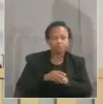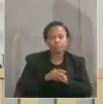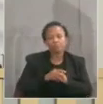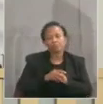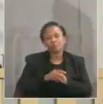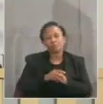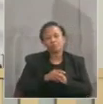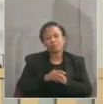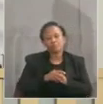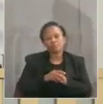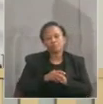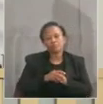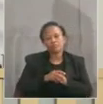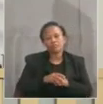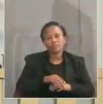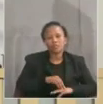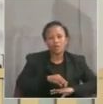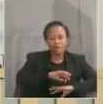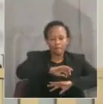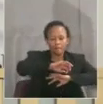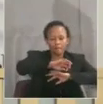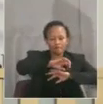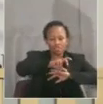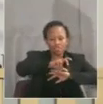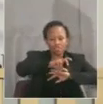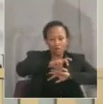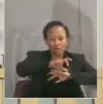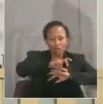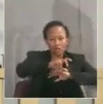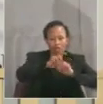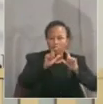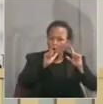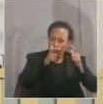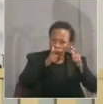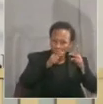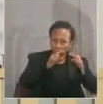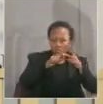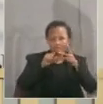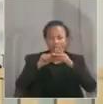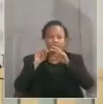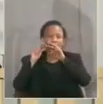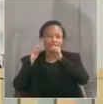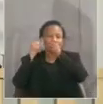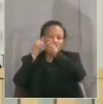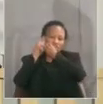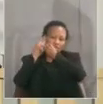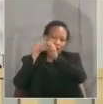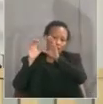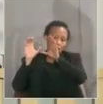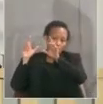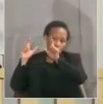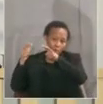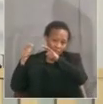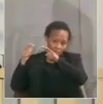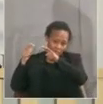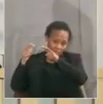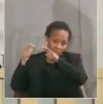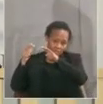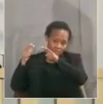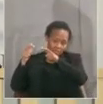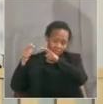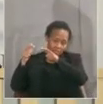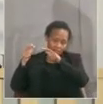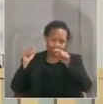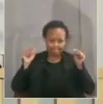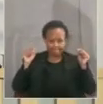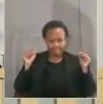reportings to the provincial steering committee as well as the national steering committees, it was